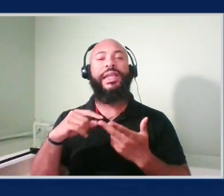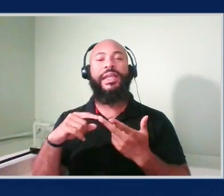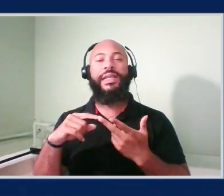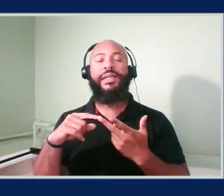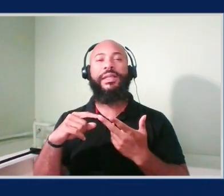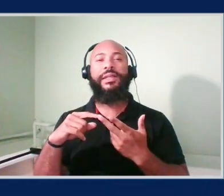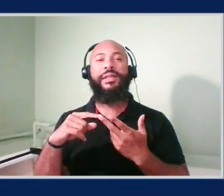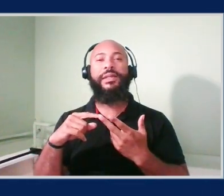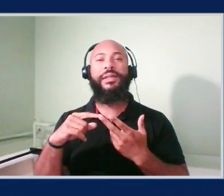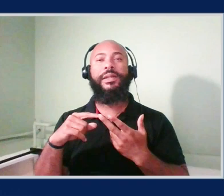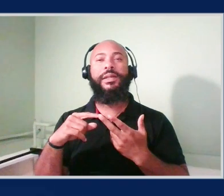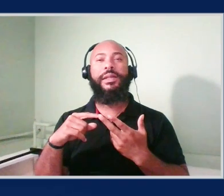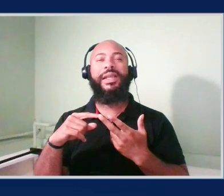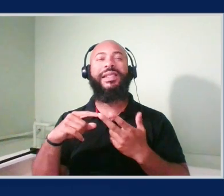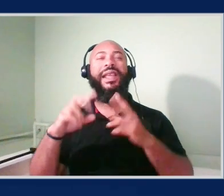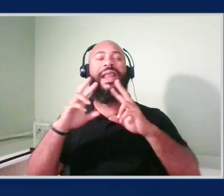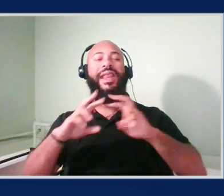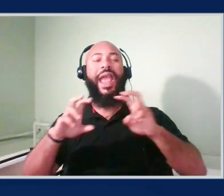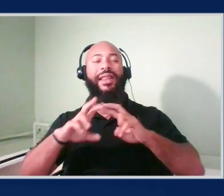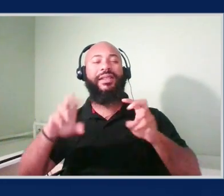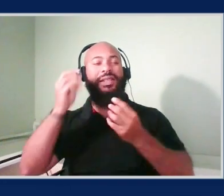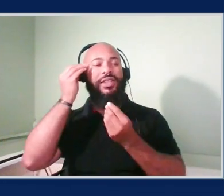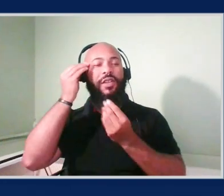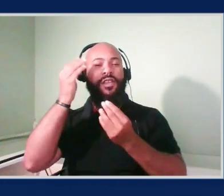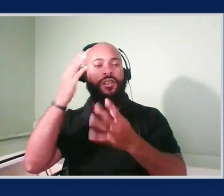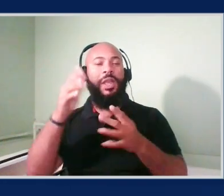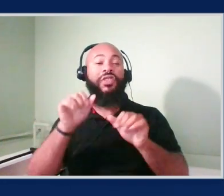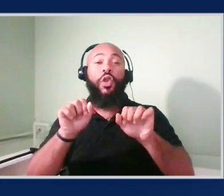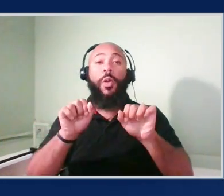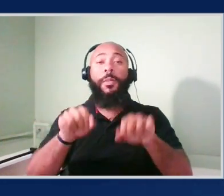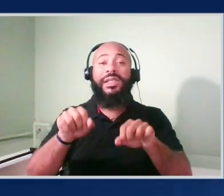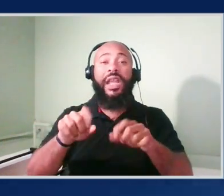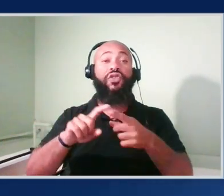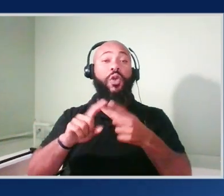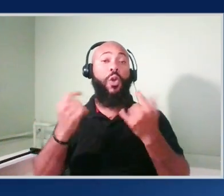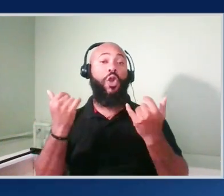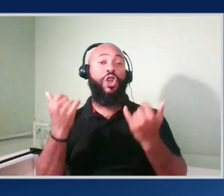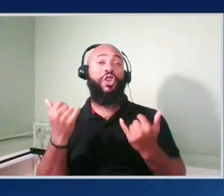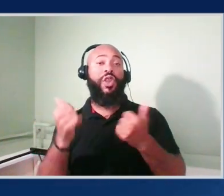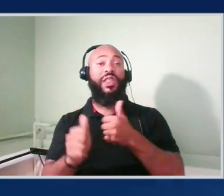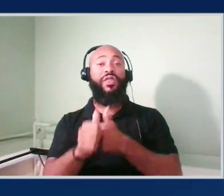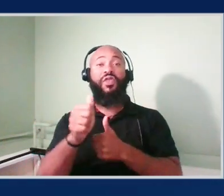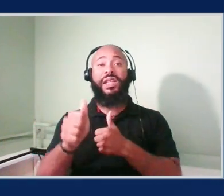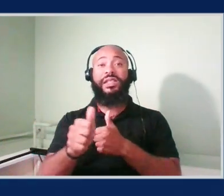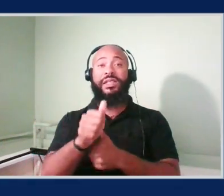just an analysis of information of potential or current threats that could